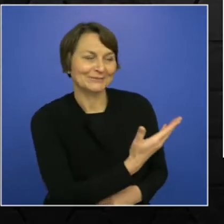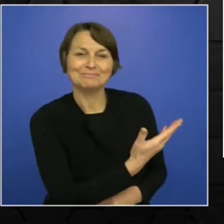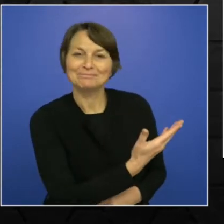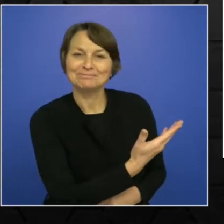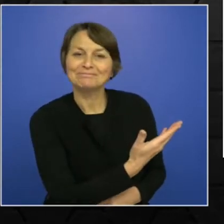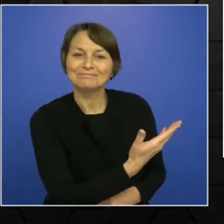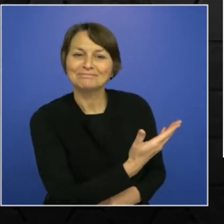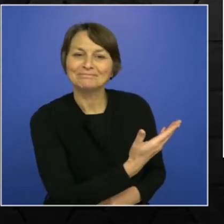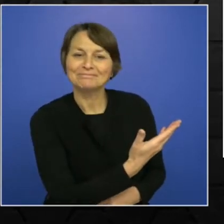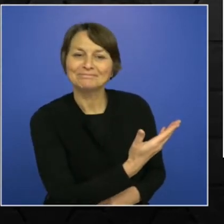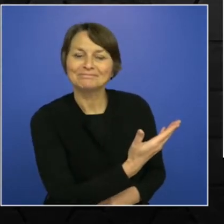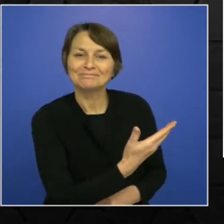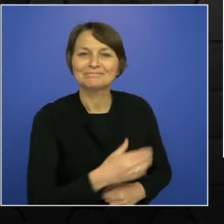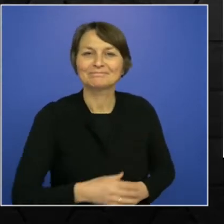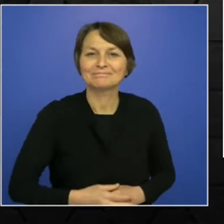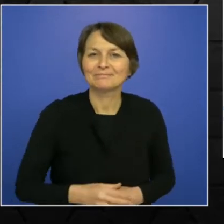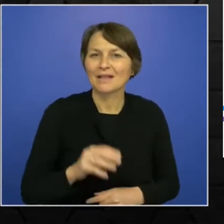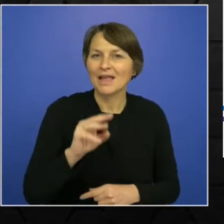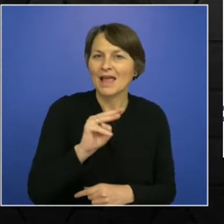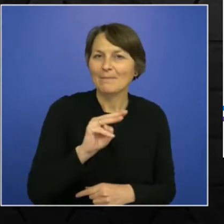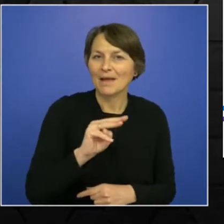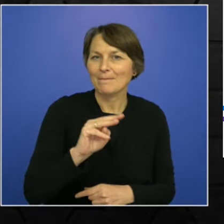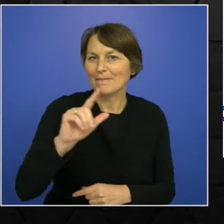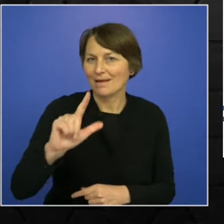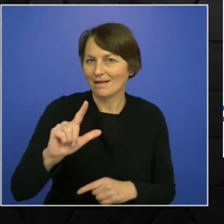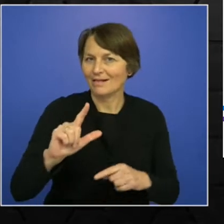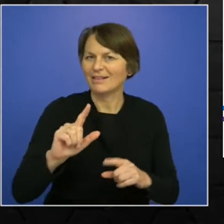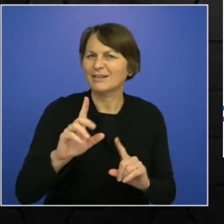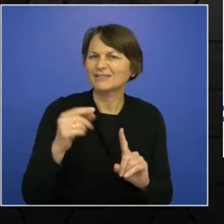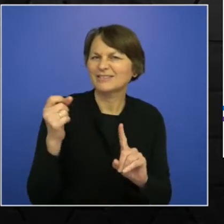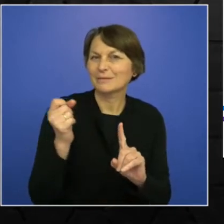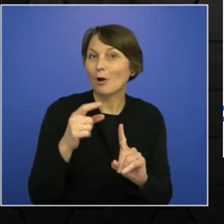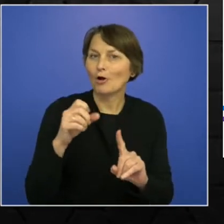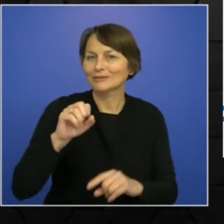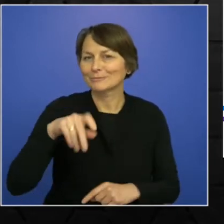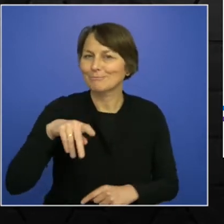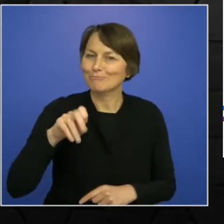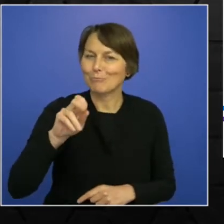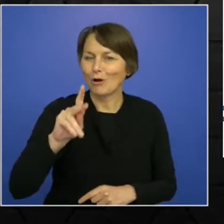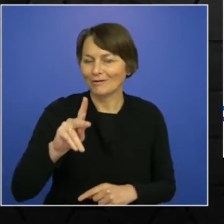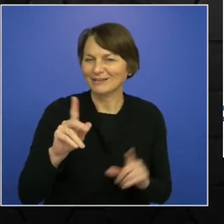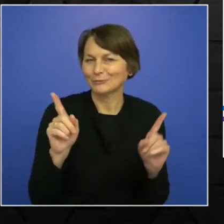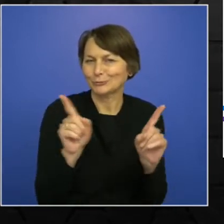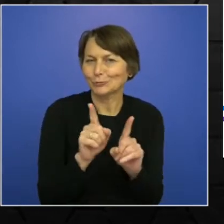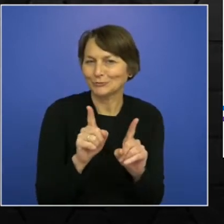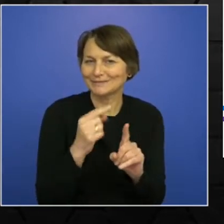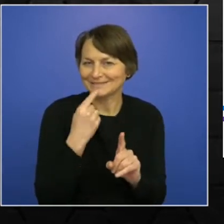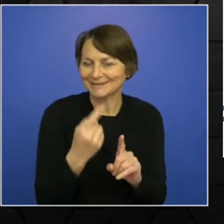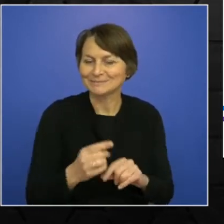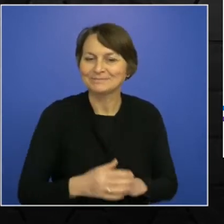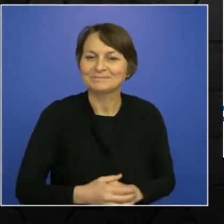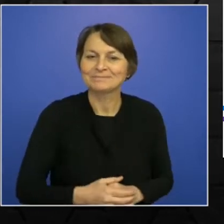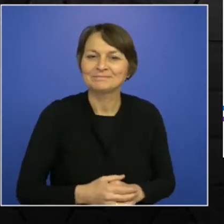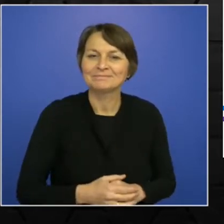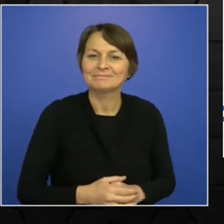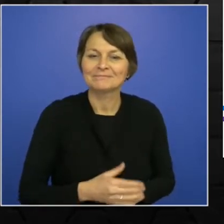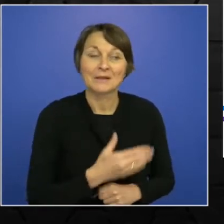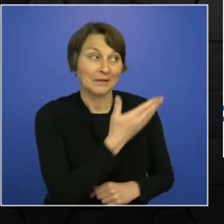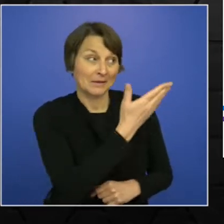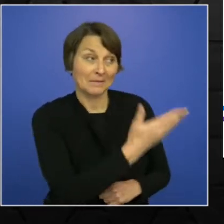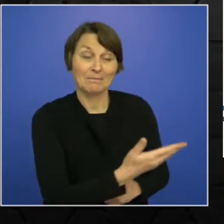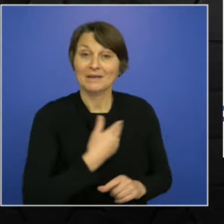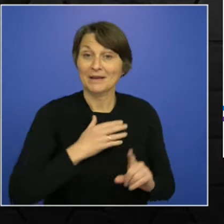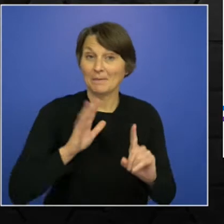which is MML Spark for short, right? Quickly about me. So as I said, I'm a MVP for AI, and you can